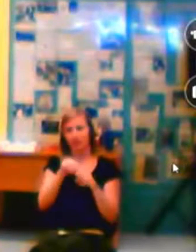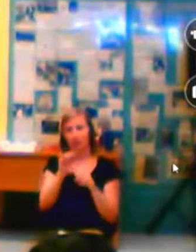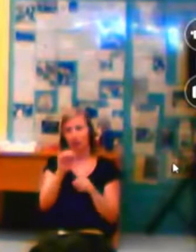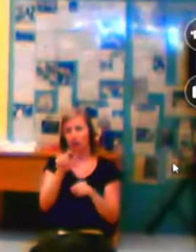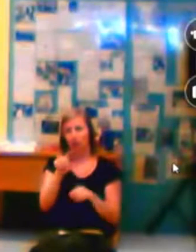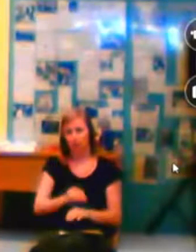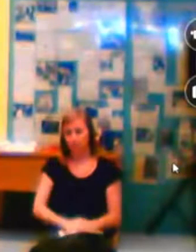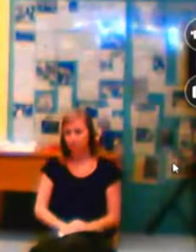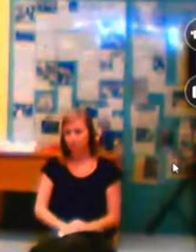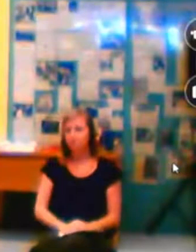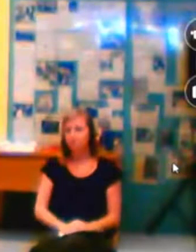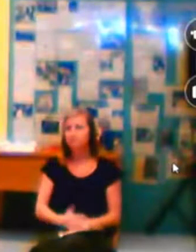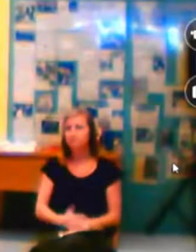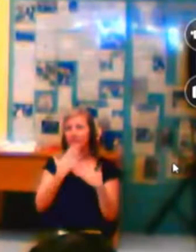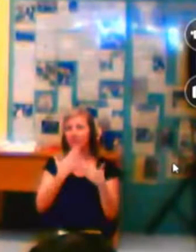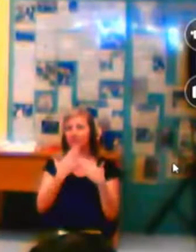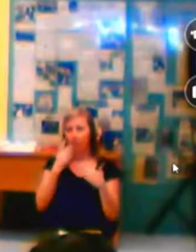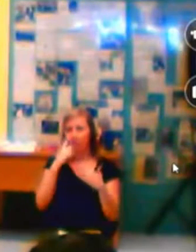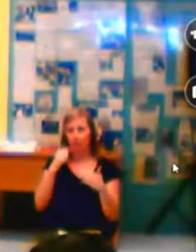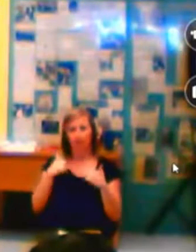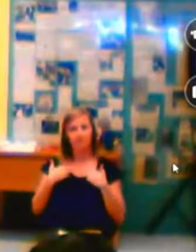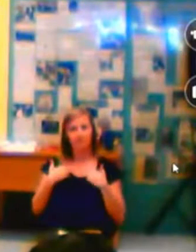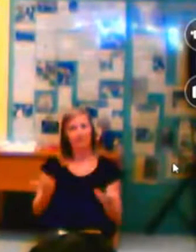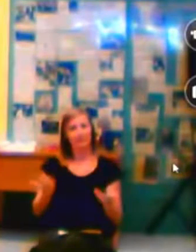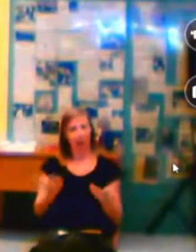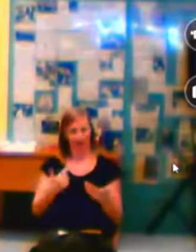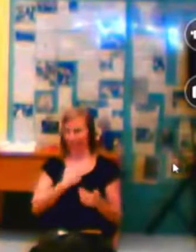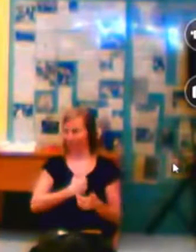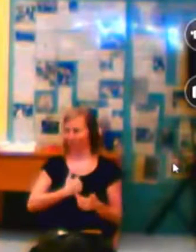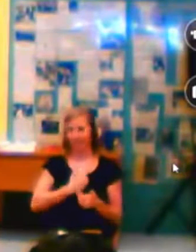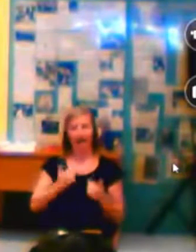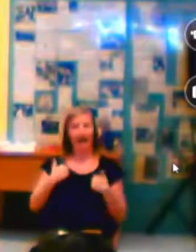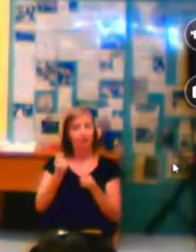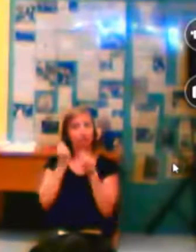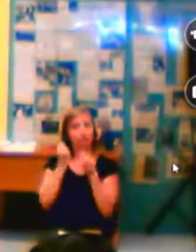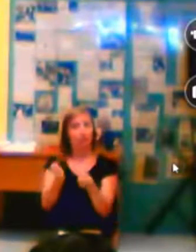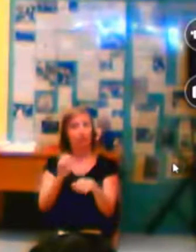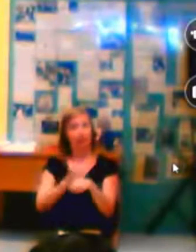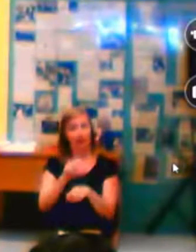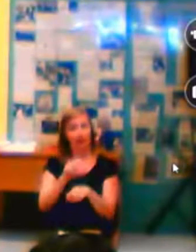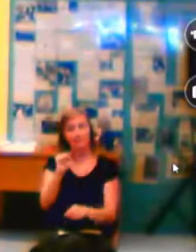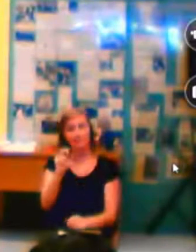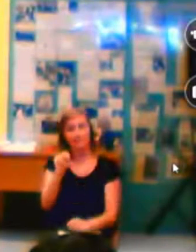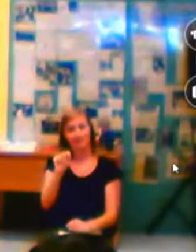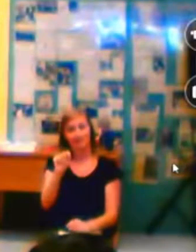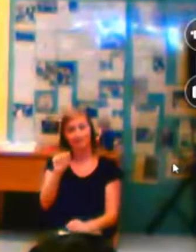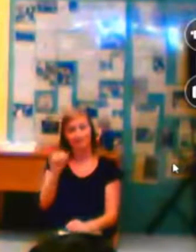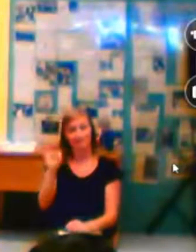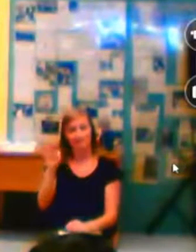Senator Aguilar to make the arguments and the introduction on why we should consider doing this in Colorado.